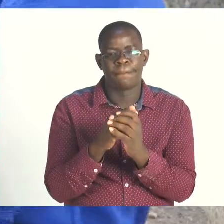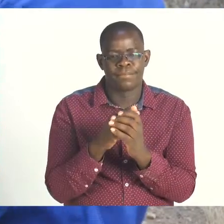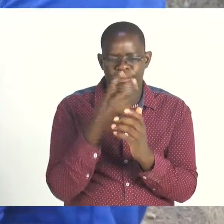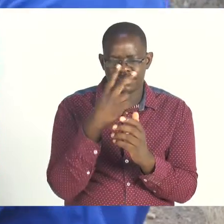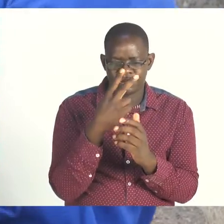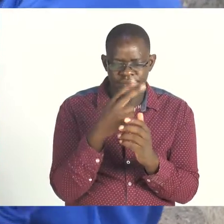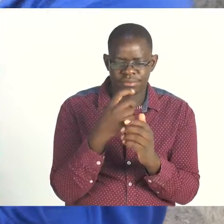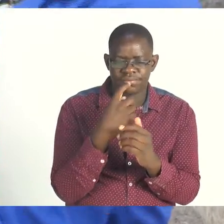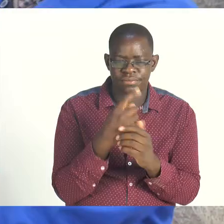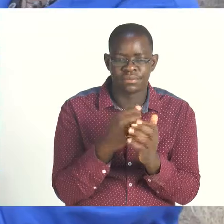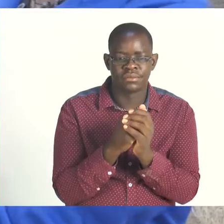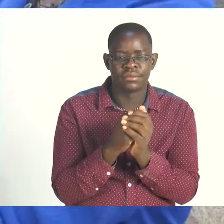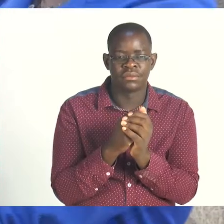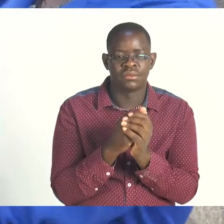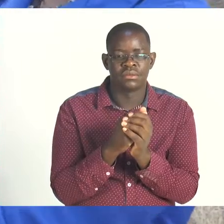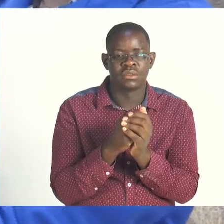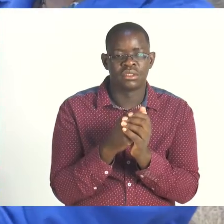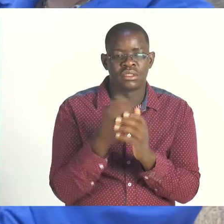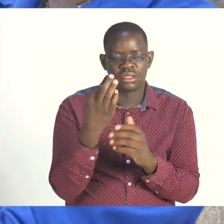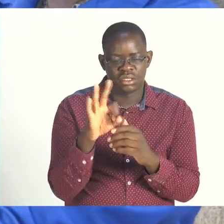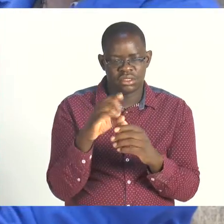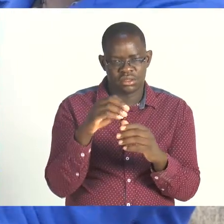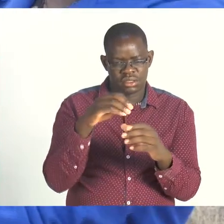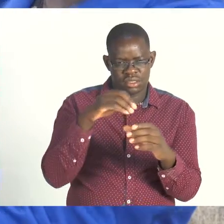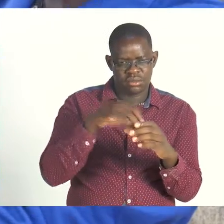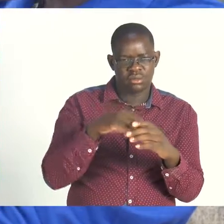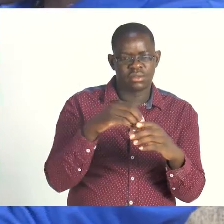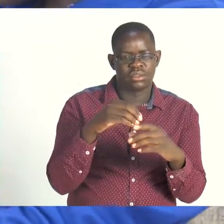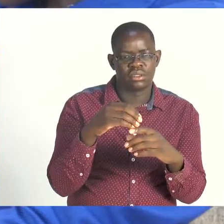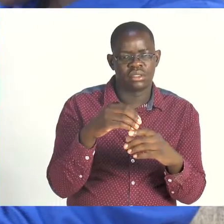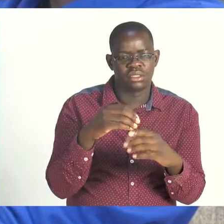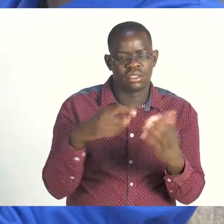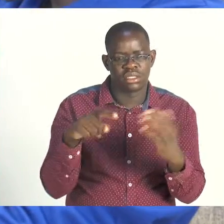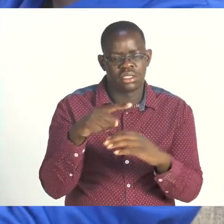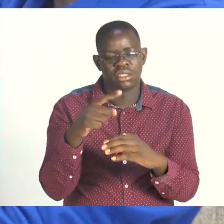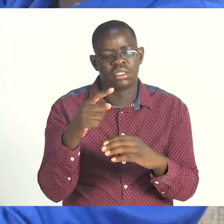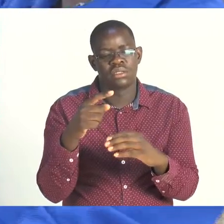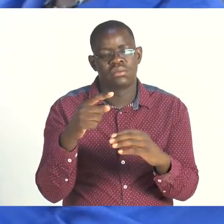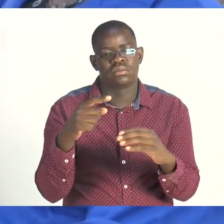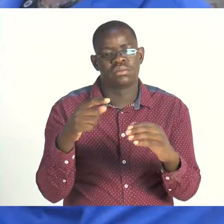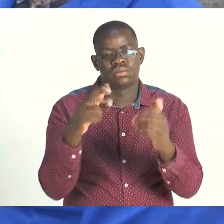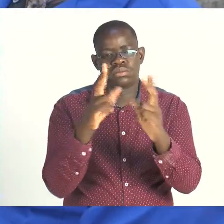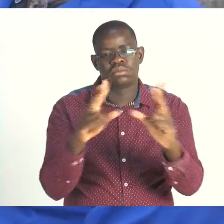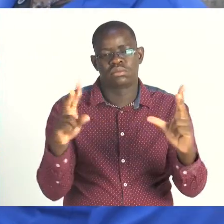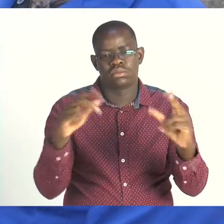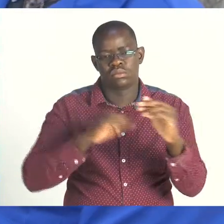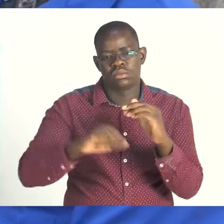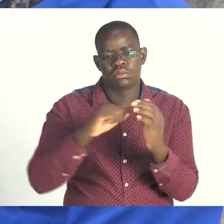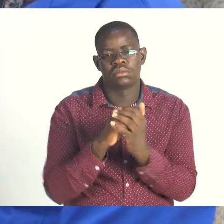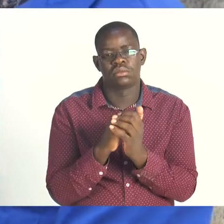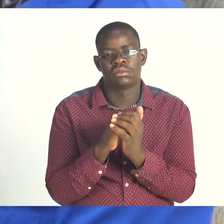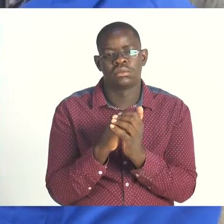sow. Because if the inputs are low, as it is with communal farming, then the